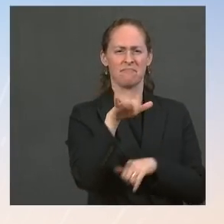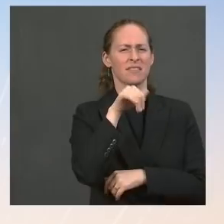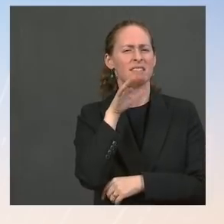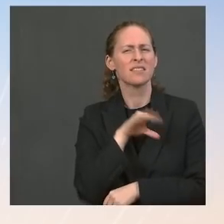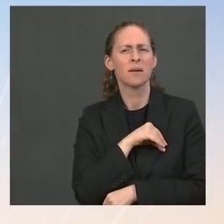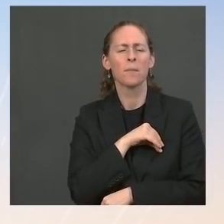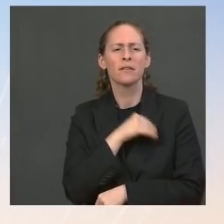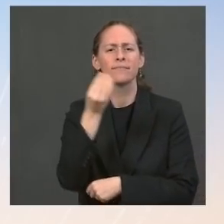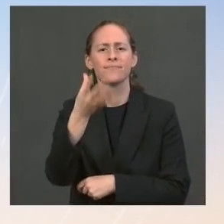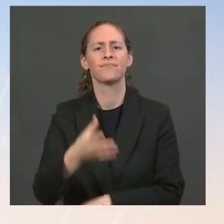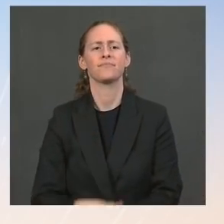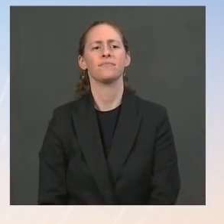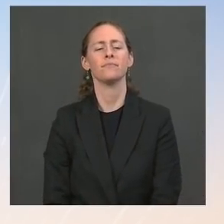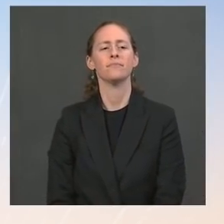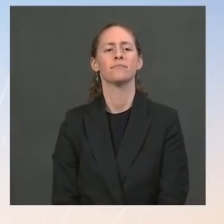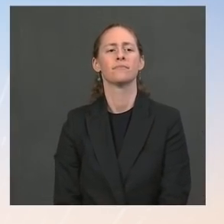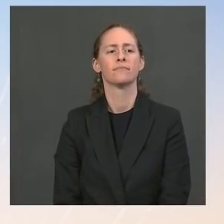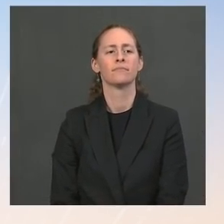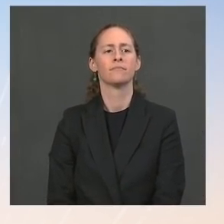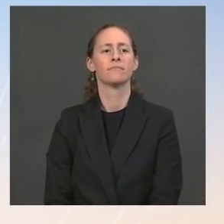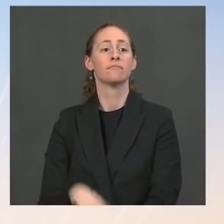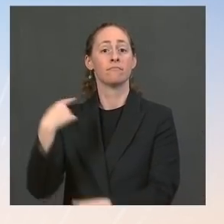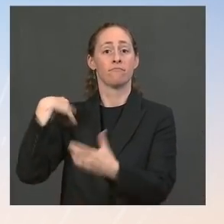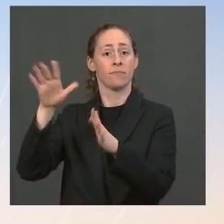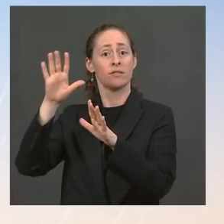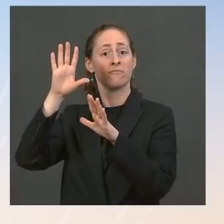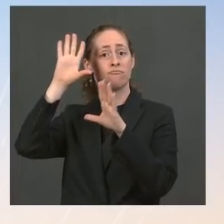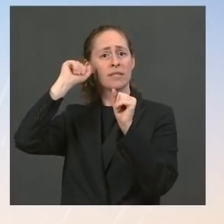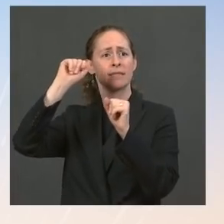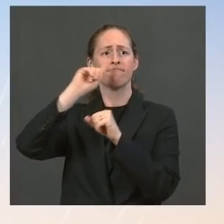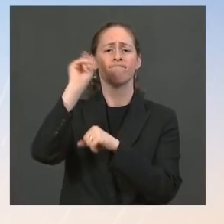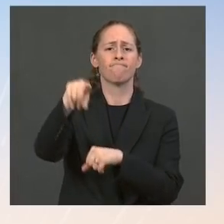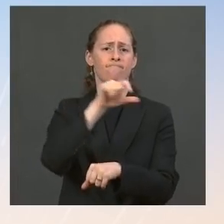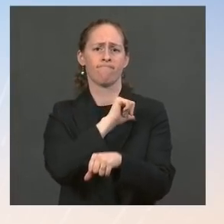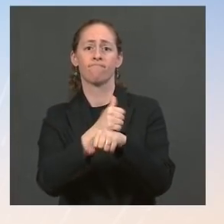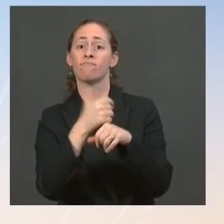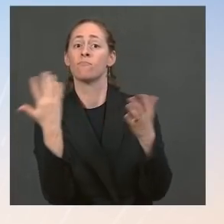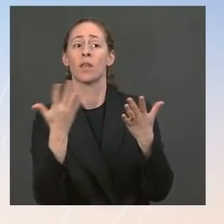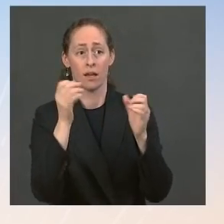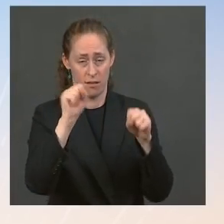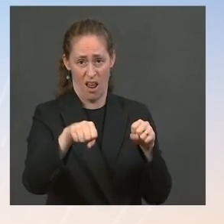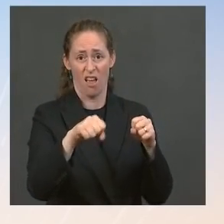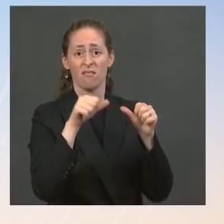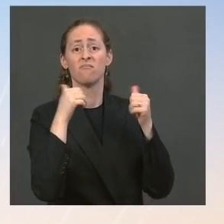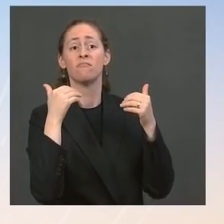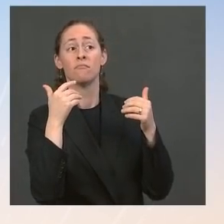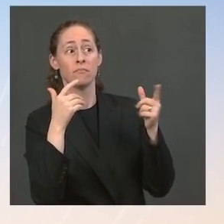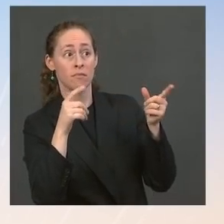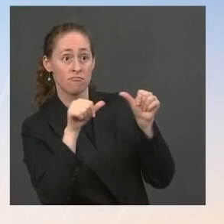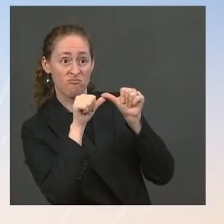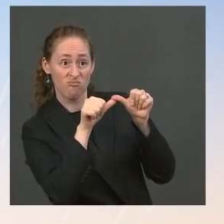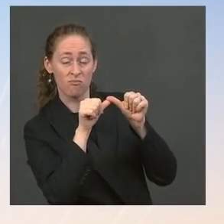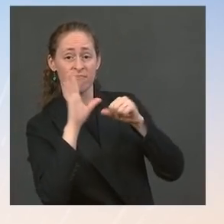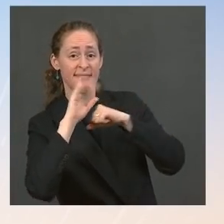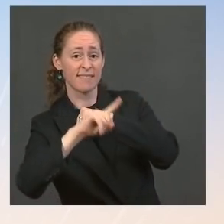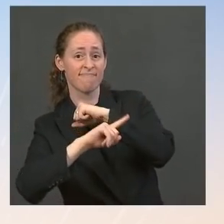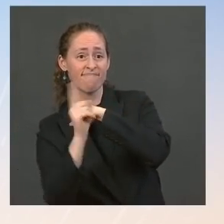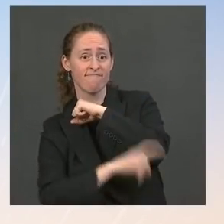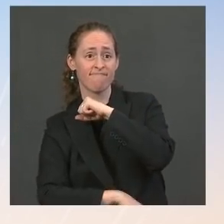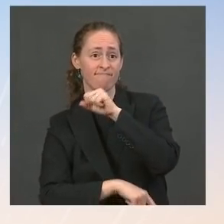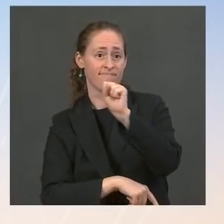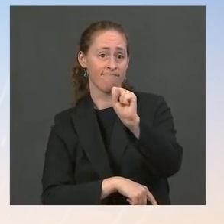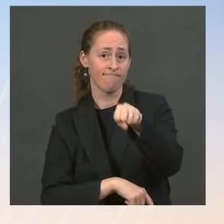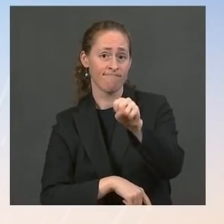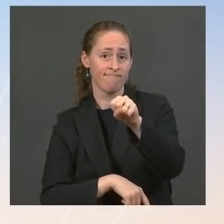enabling the U.S. government to impose financial sanctions on those prolonging the conflict in northern Ethiopia. We will not hesitate to use this or any other tool